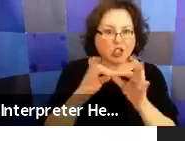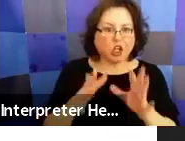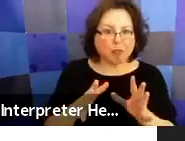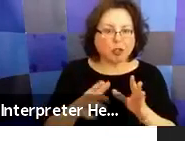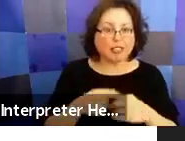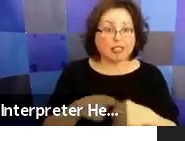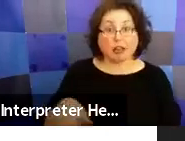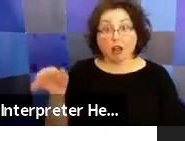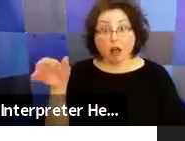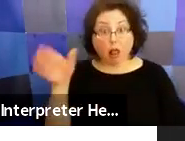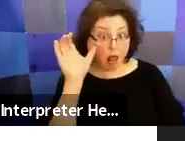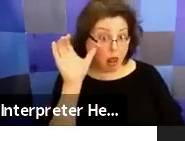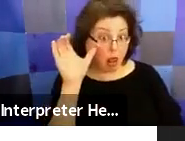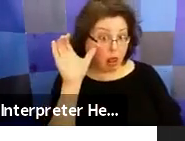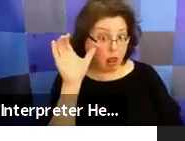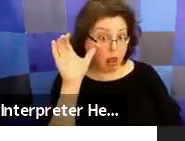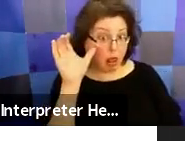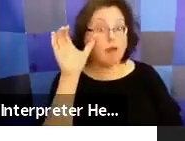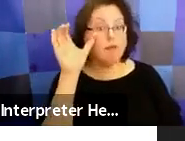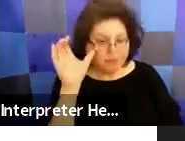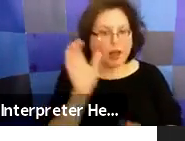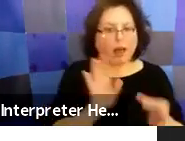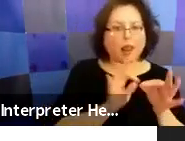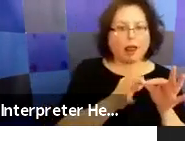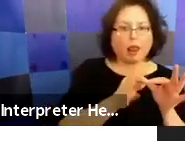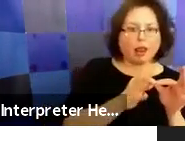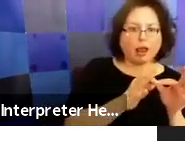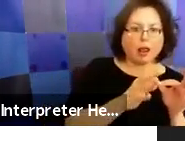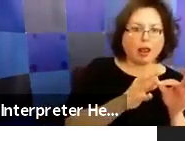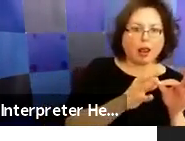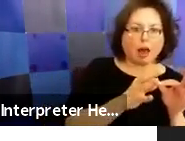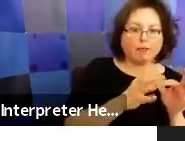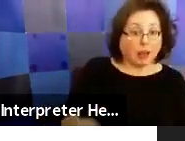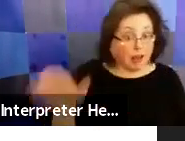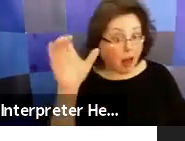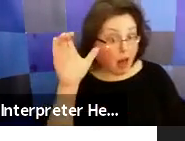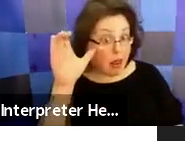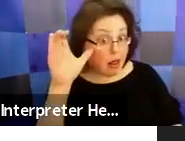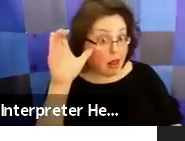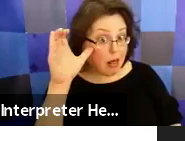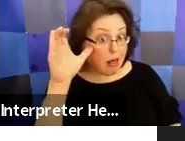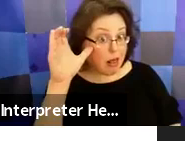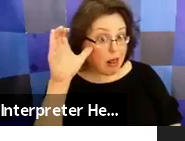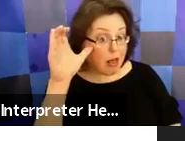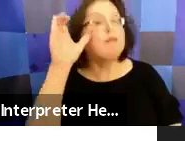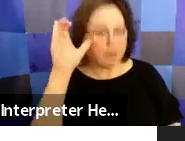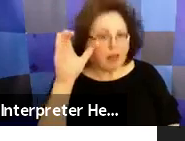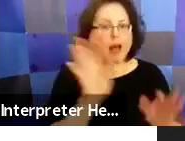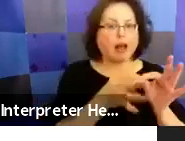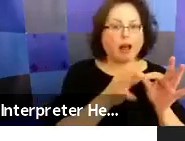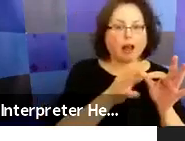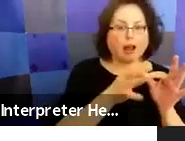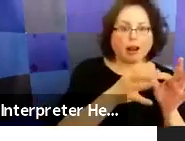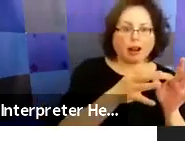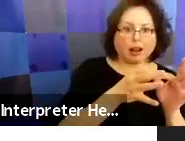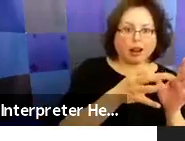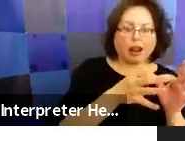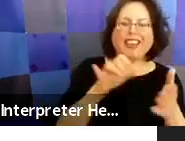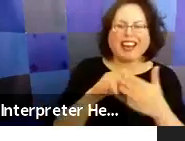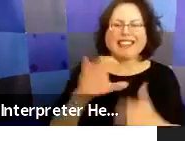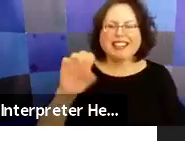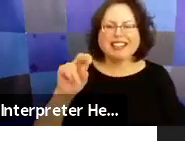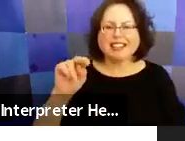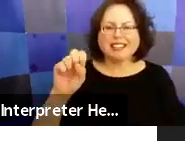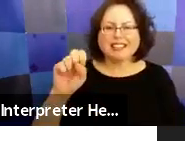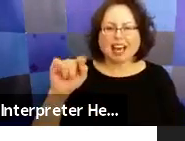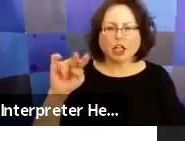again interpretation, where they say a few words or and then pause to interpret, and then, you know, there's some back